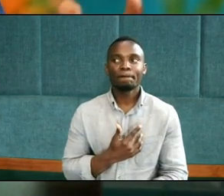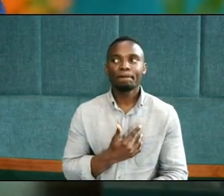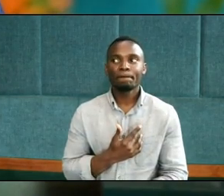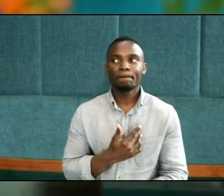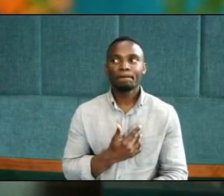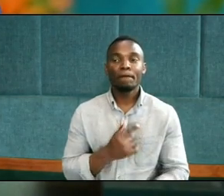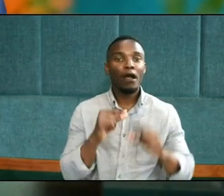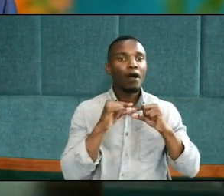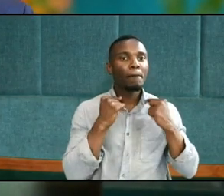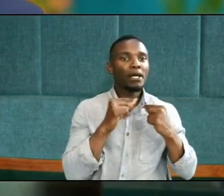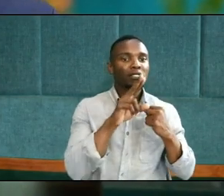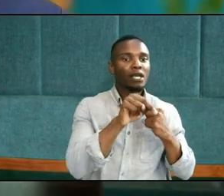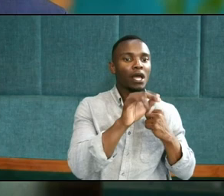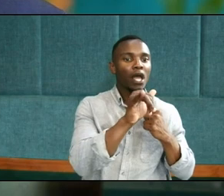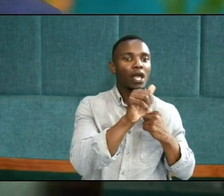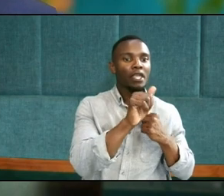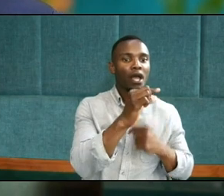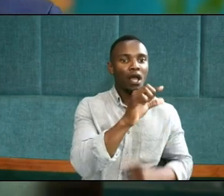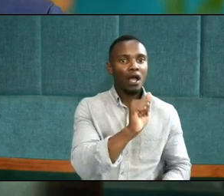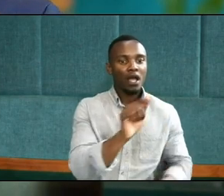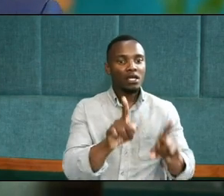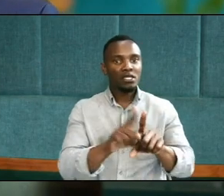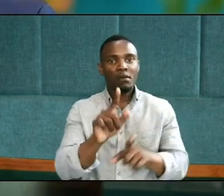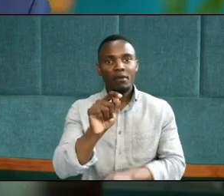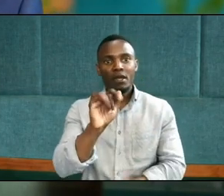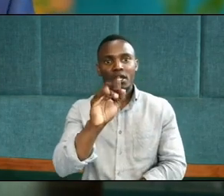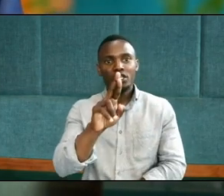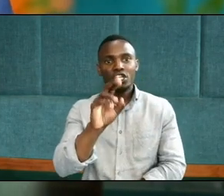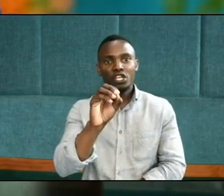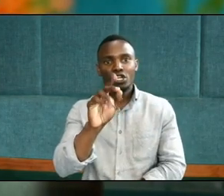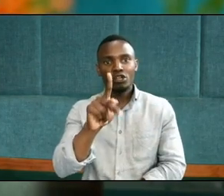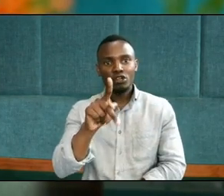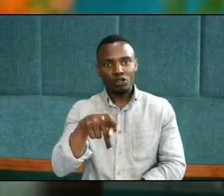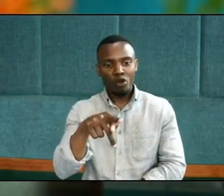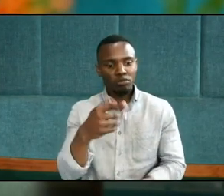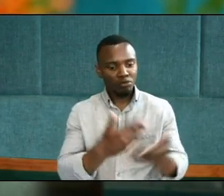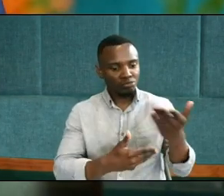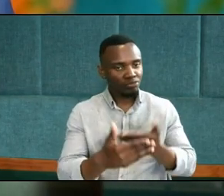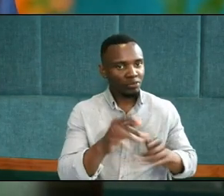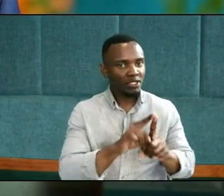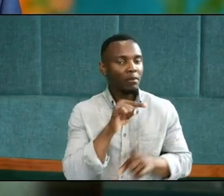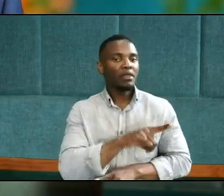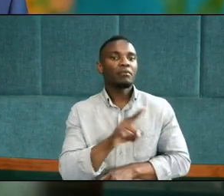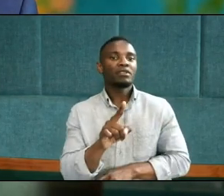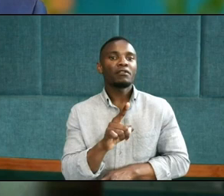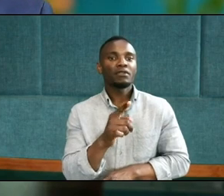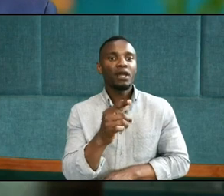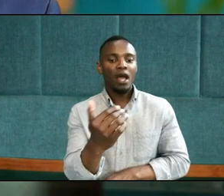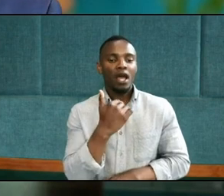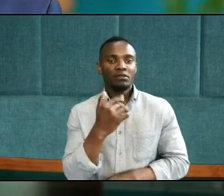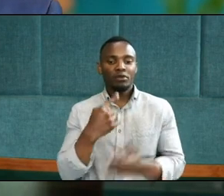Pastor Nyaga and Pastor Tirop have been talking with them, and they asked me to come over. Mrs.